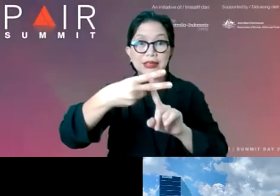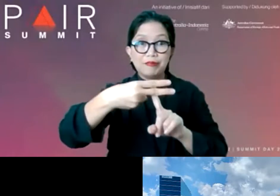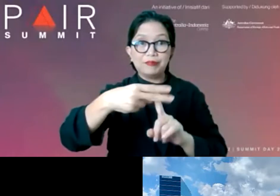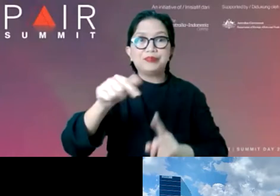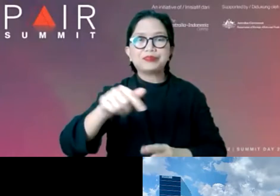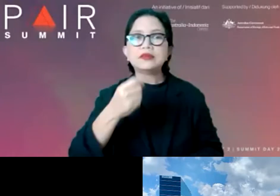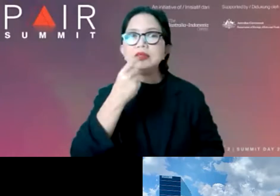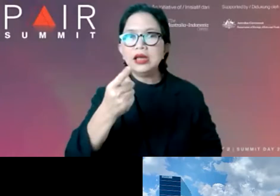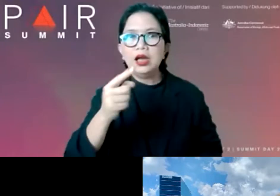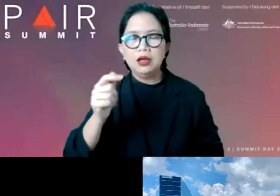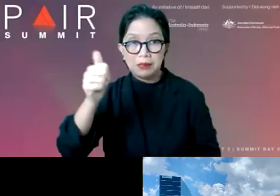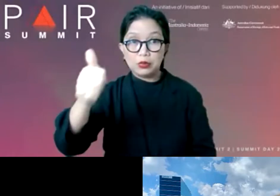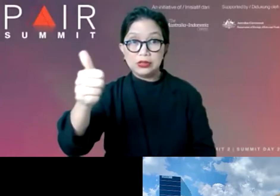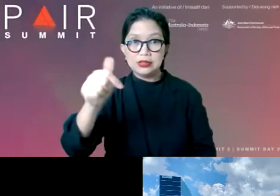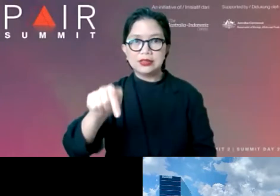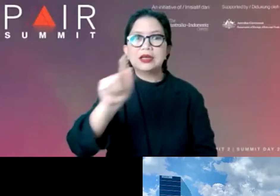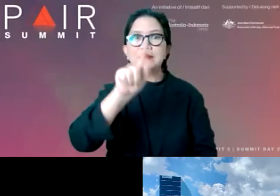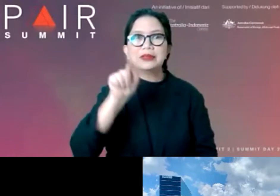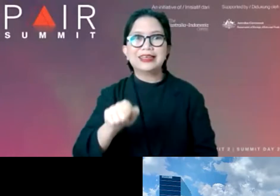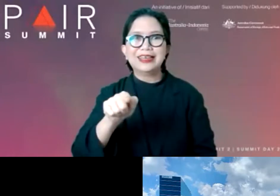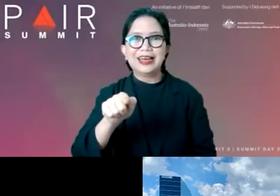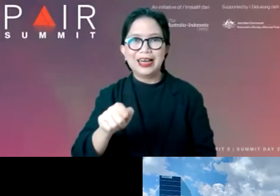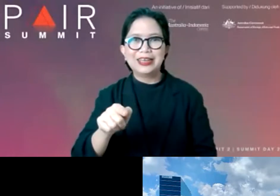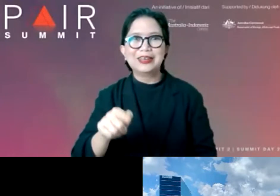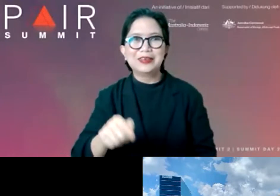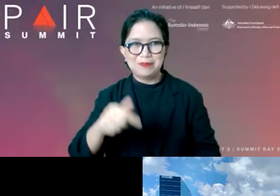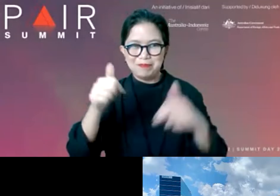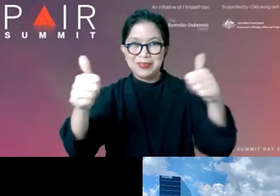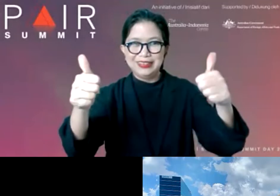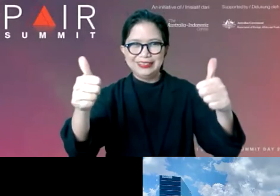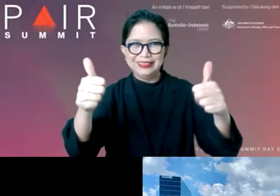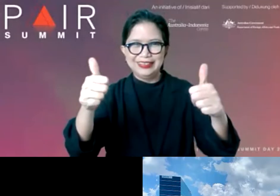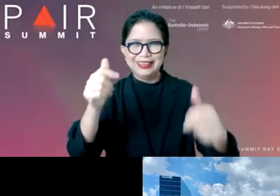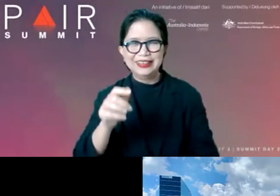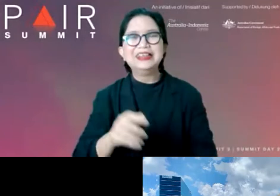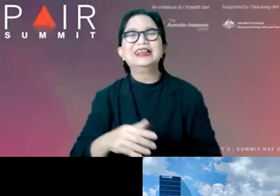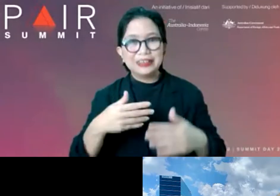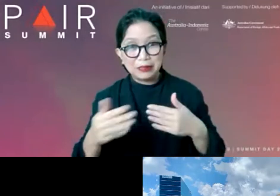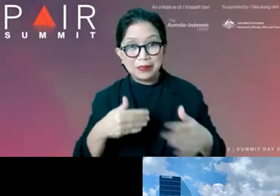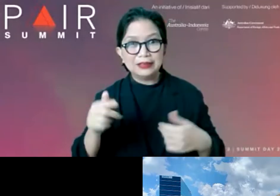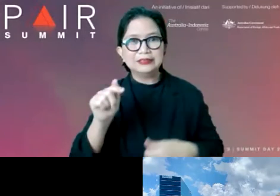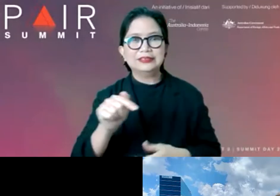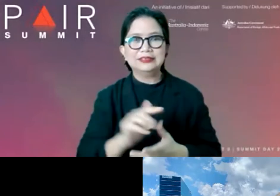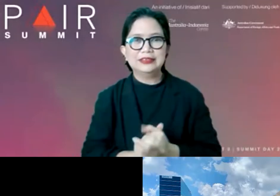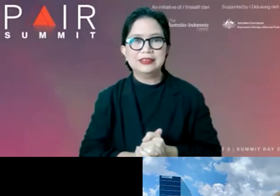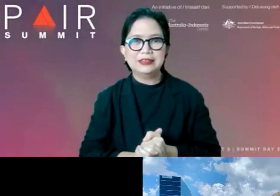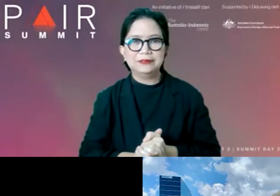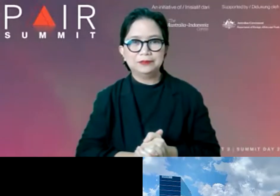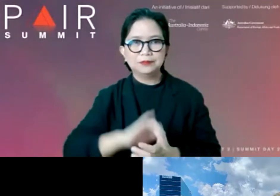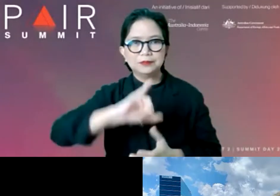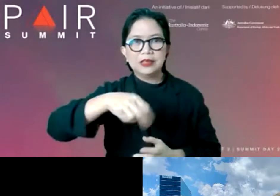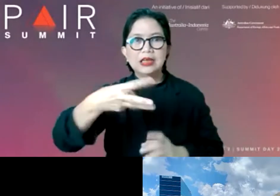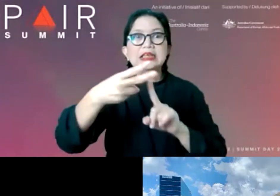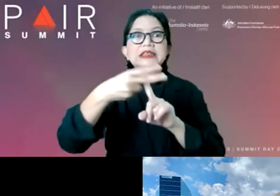Sorry, Jeff. No, that's okay. There's this current solution, or framework, if you like, that